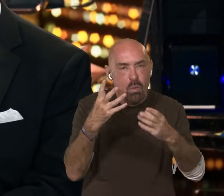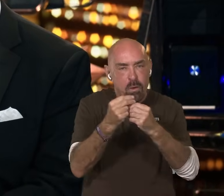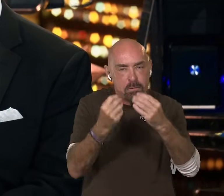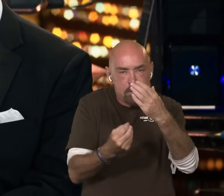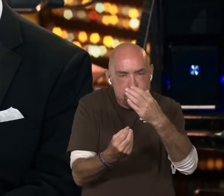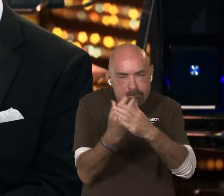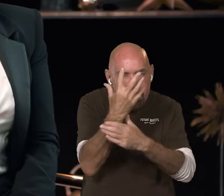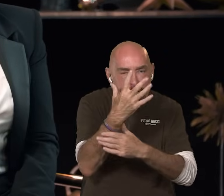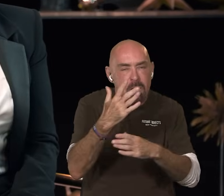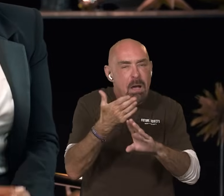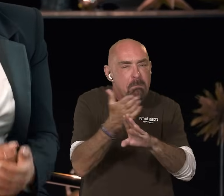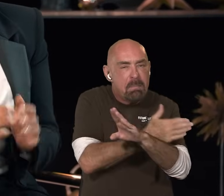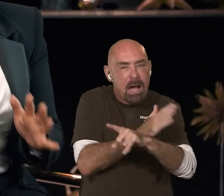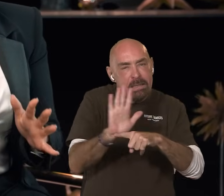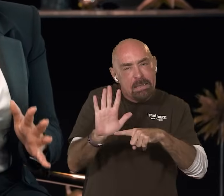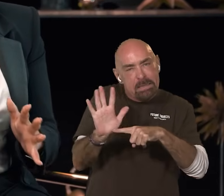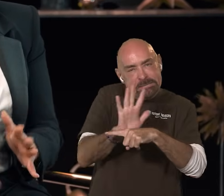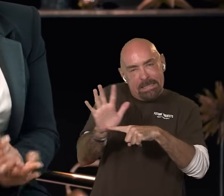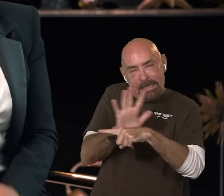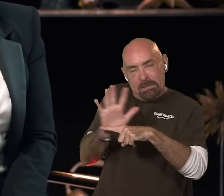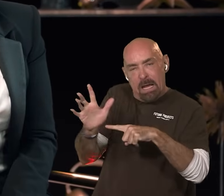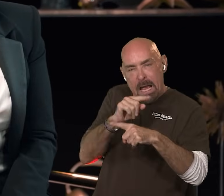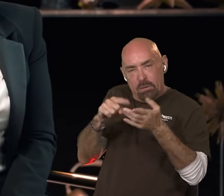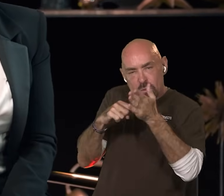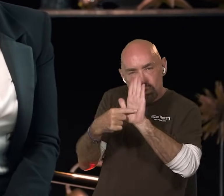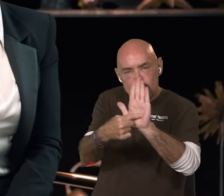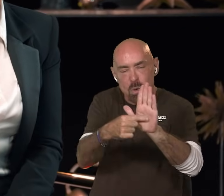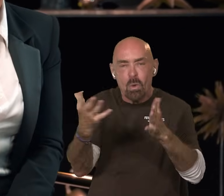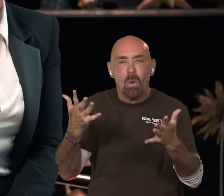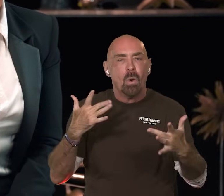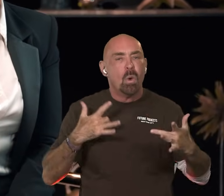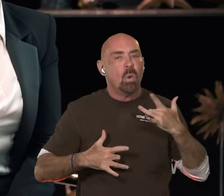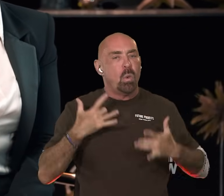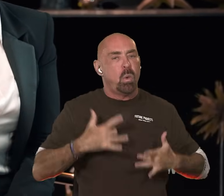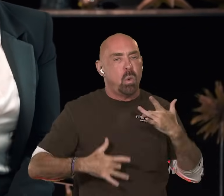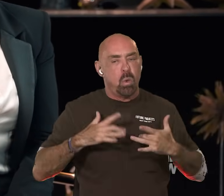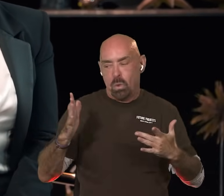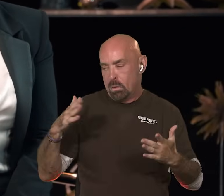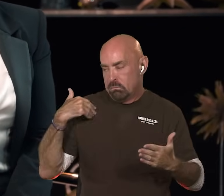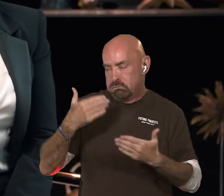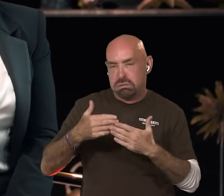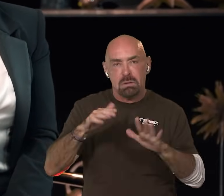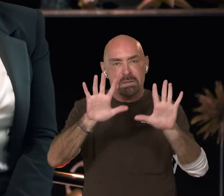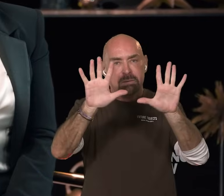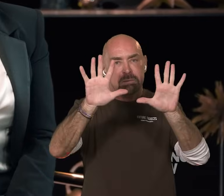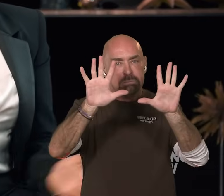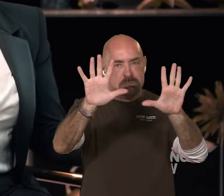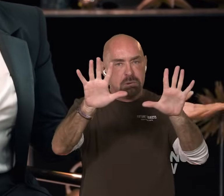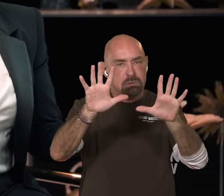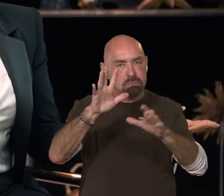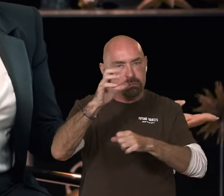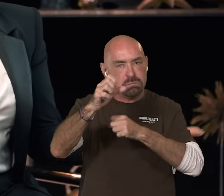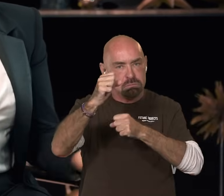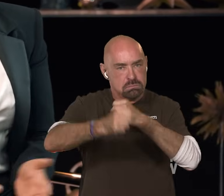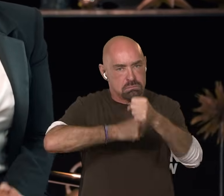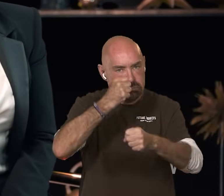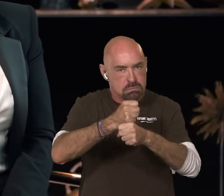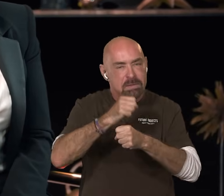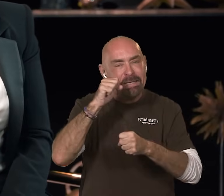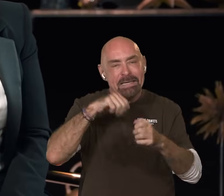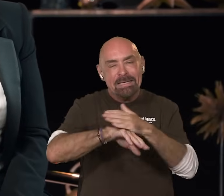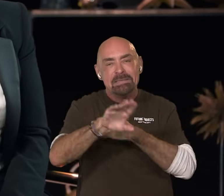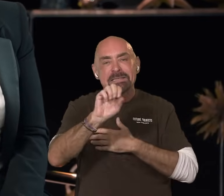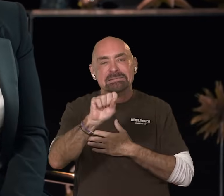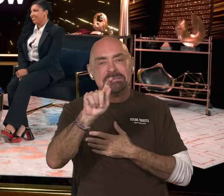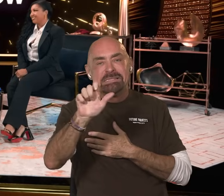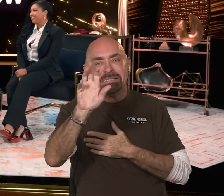with developers to provide exclusive behind-the-scenes content and showcase some of the most exciting games of the past decade, all of which can be found over